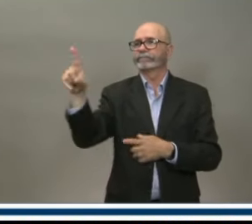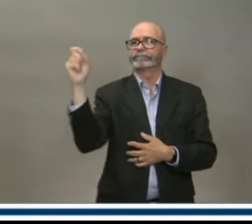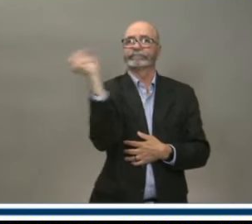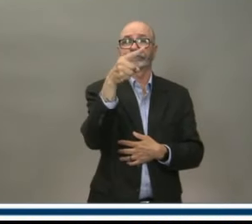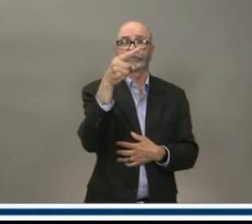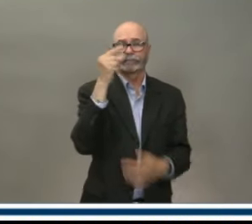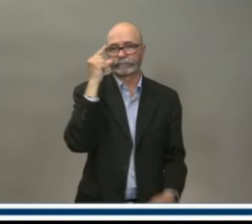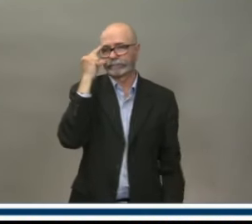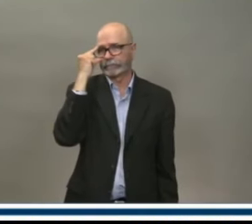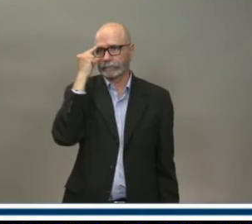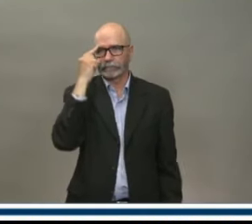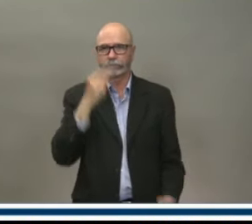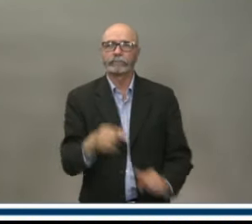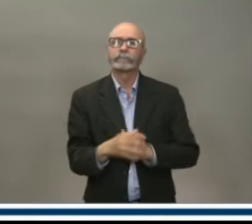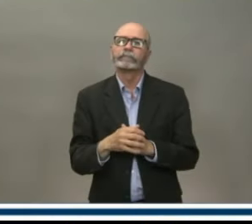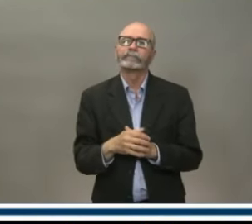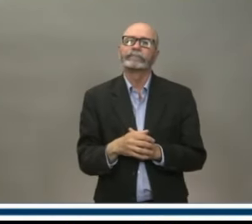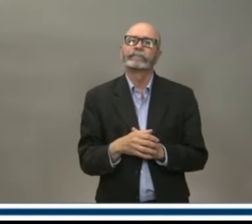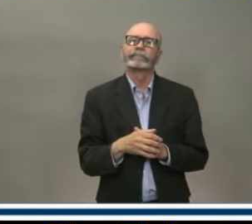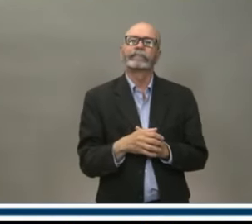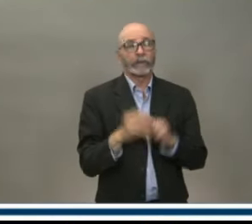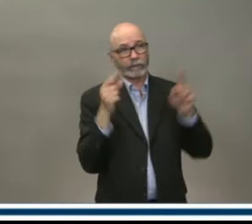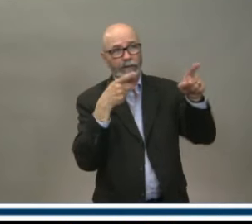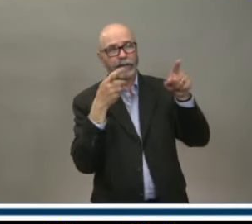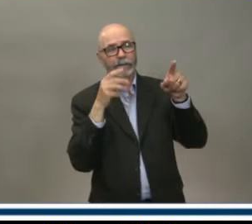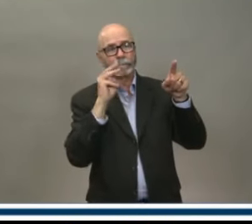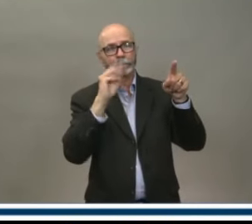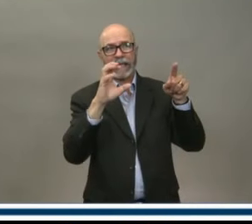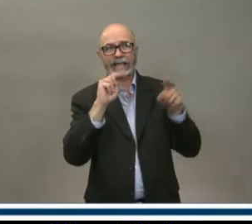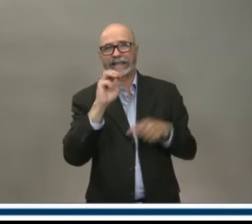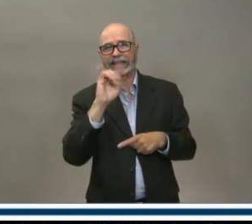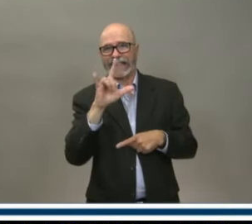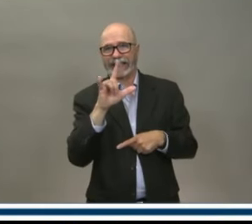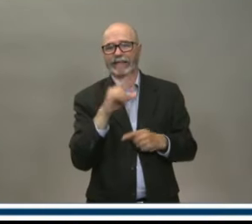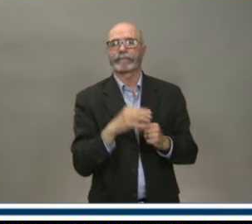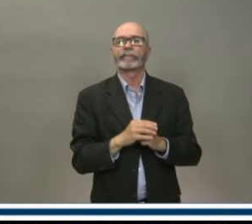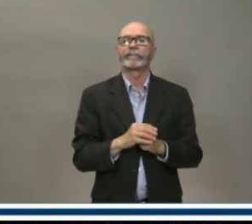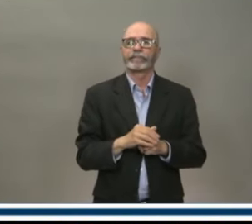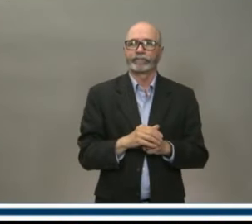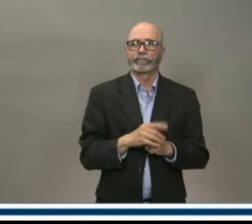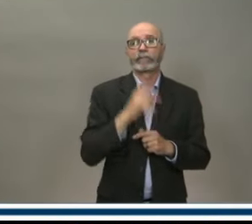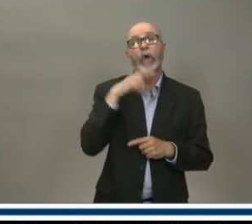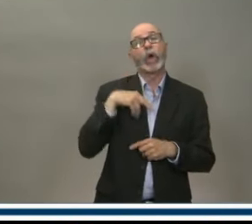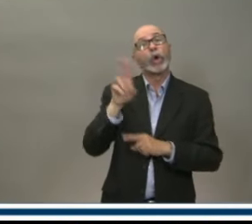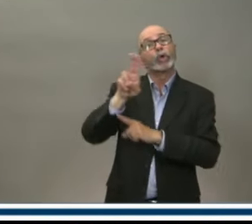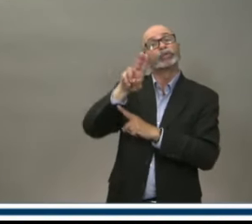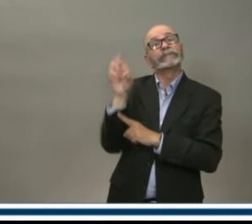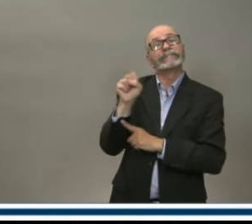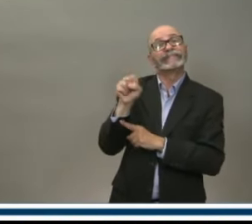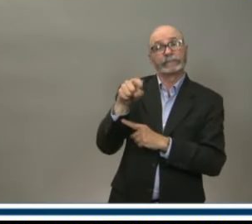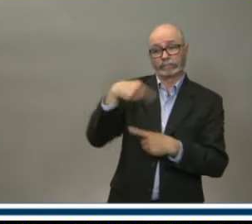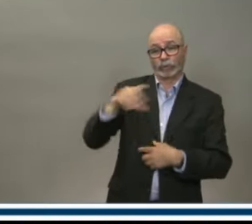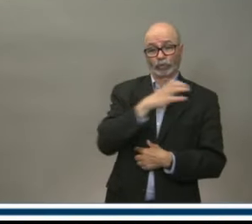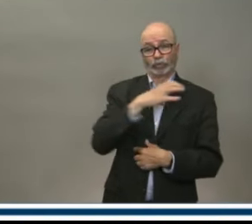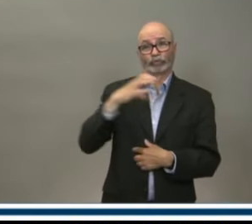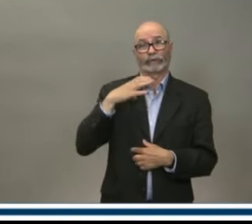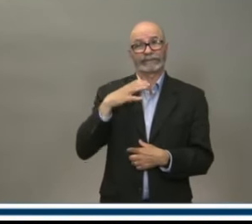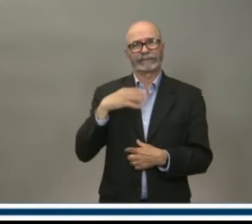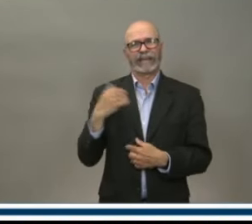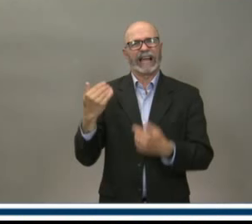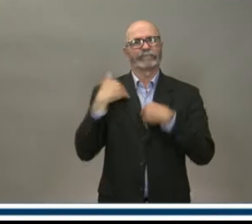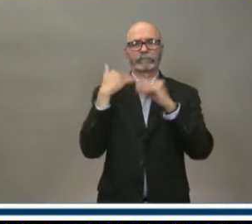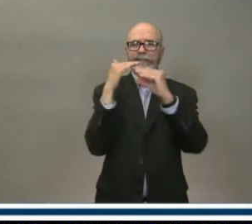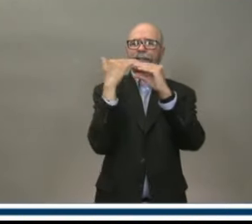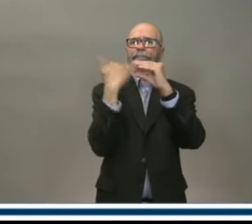Yes, good afternoon, Premier. I'm wondering, the U.S. consulate in Halifax issued an email alert to U.S. citizens on Sunday about an active